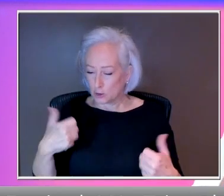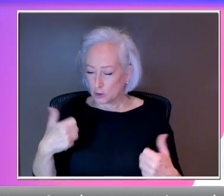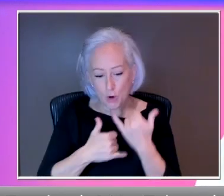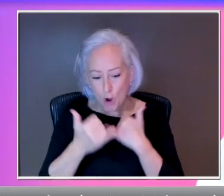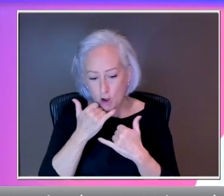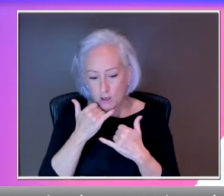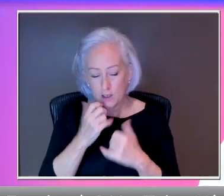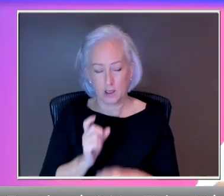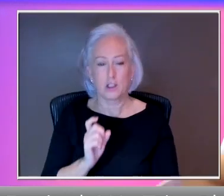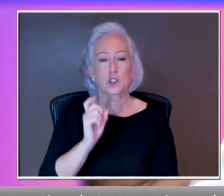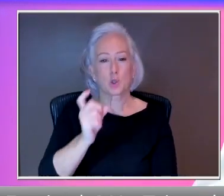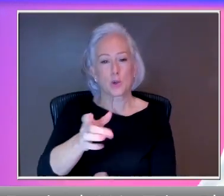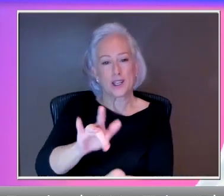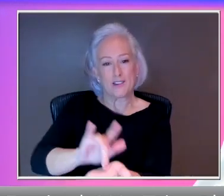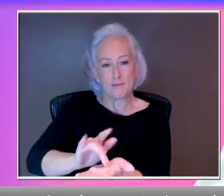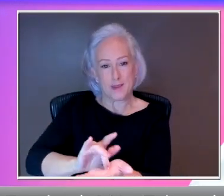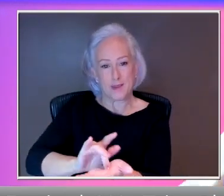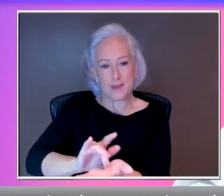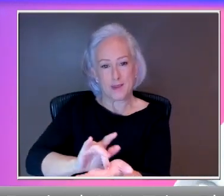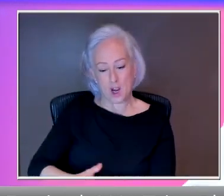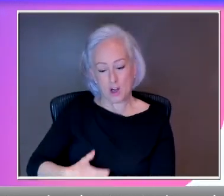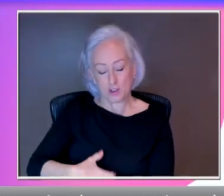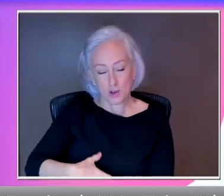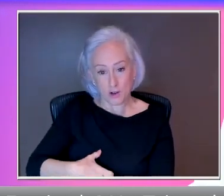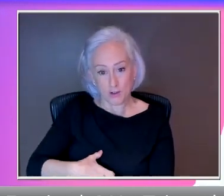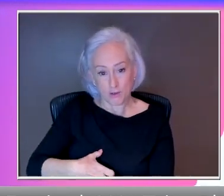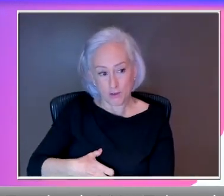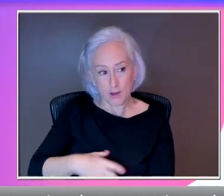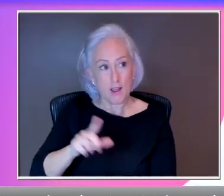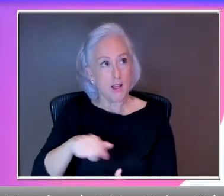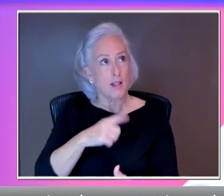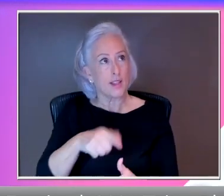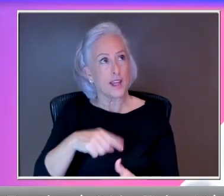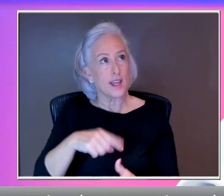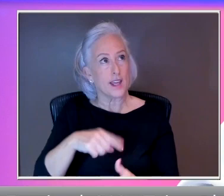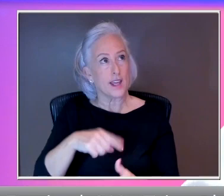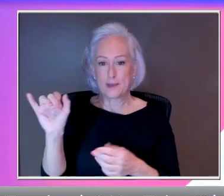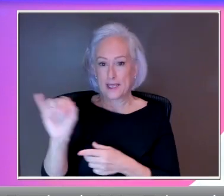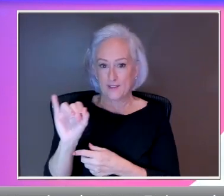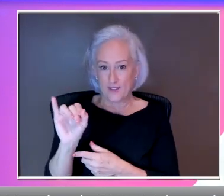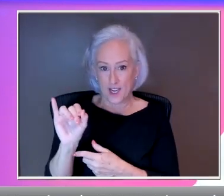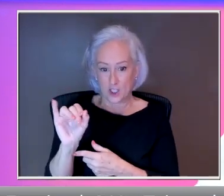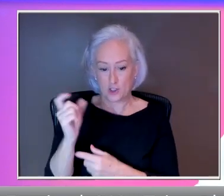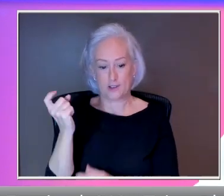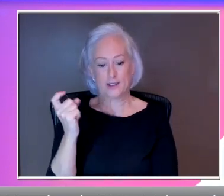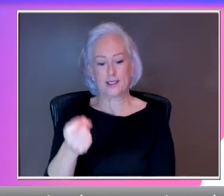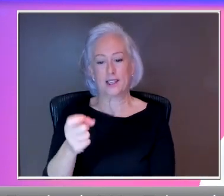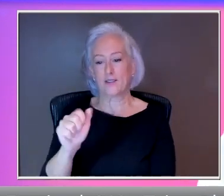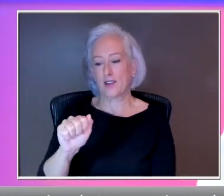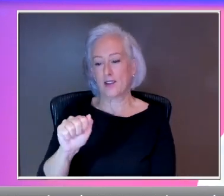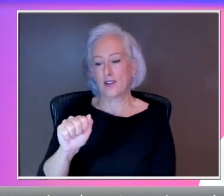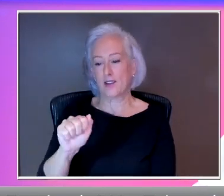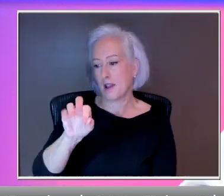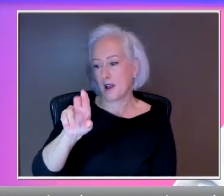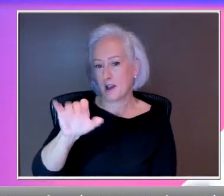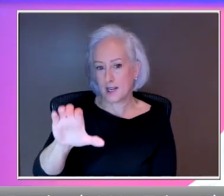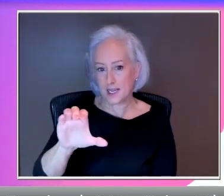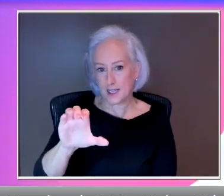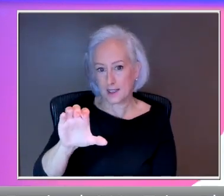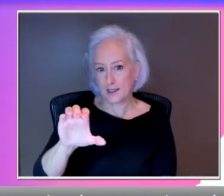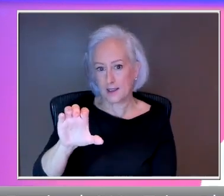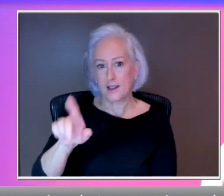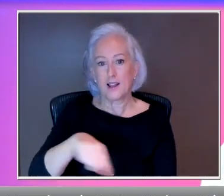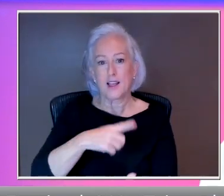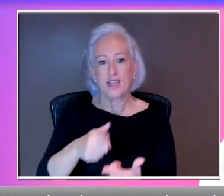you think they have an infection, you start them on an antibiotic, and then that night they're having a hard time sleeping. Then you give